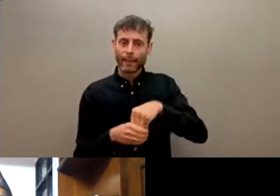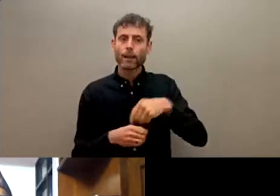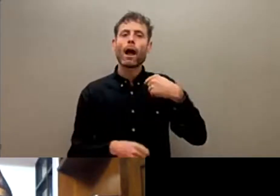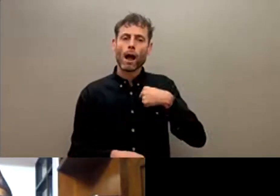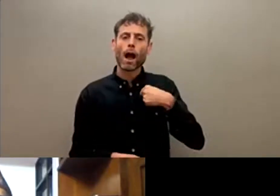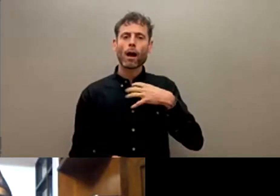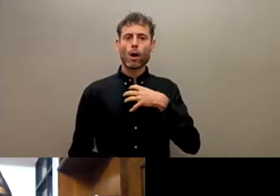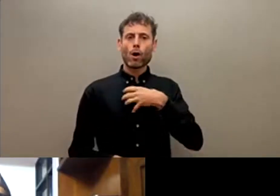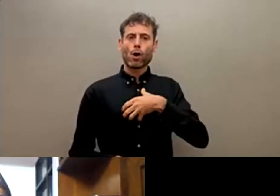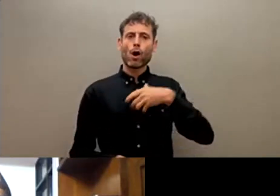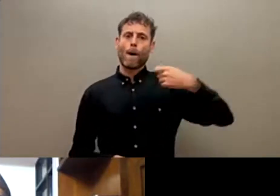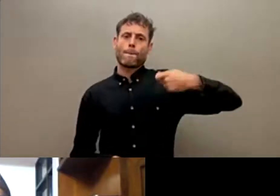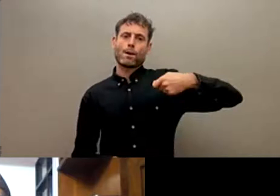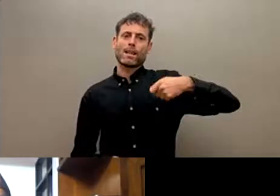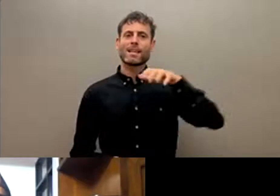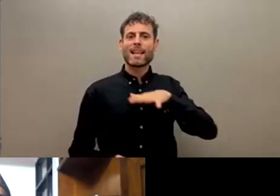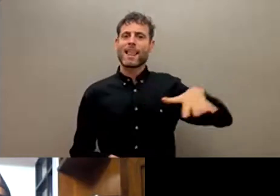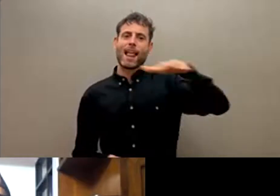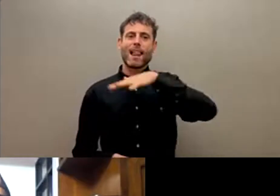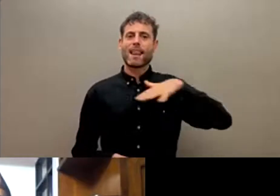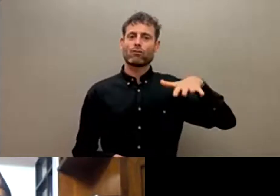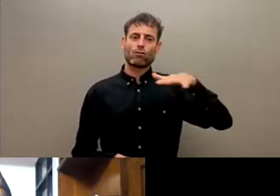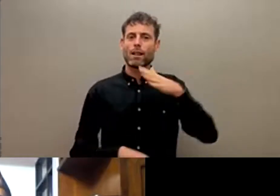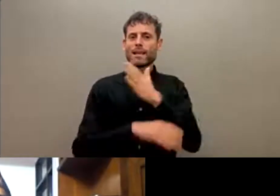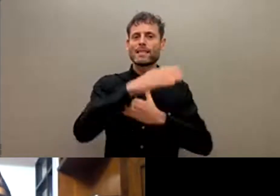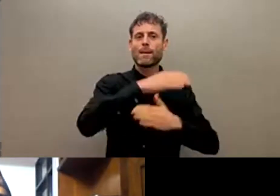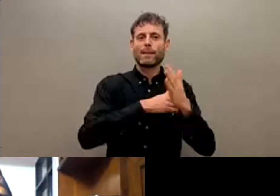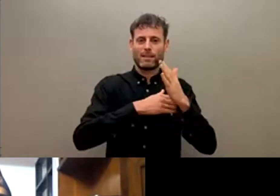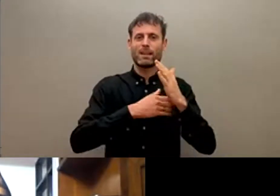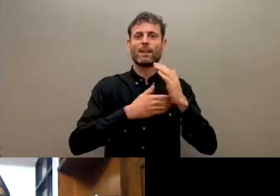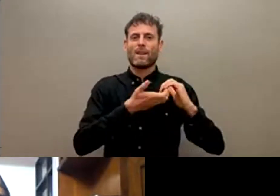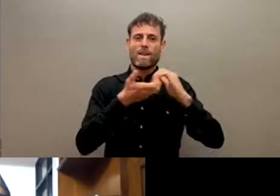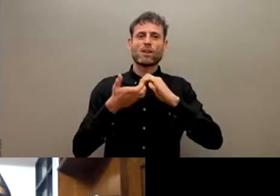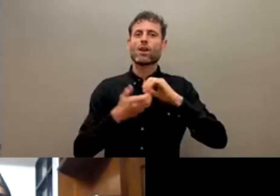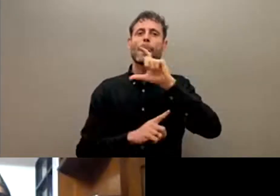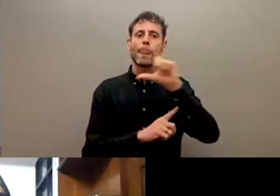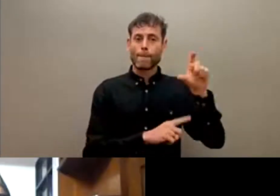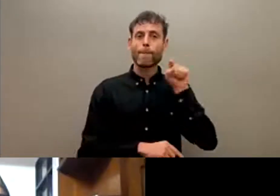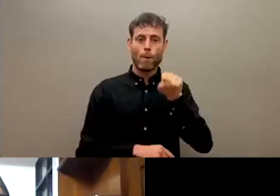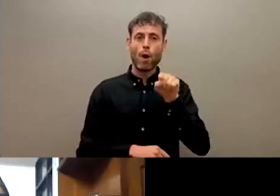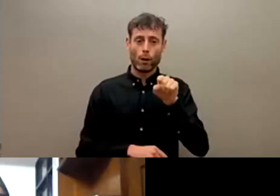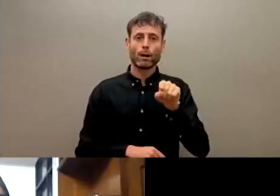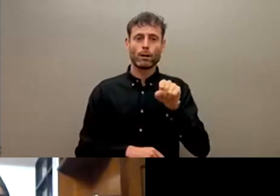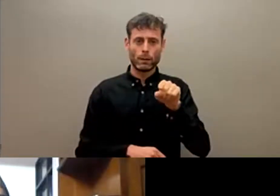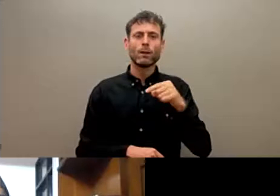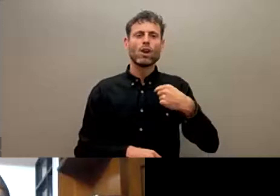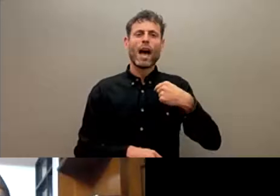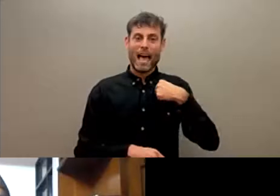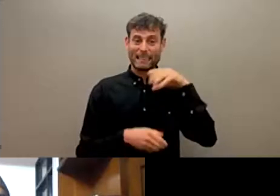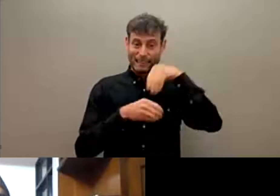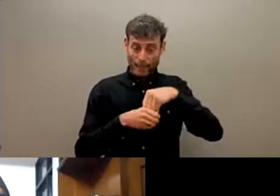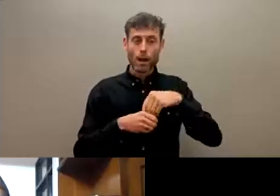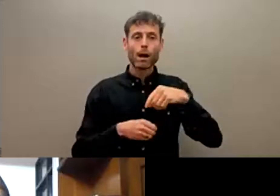National Federation of the Disabled Nepal. It is the umbrella organization. And we are also the member of